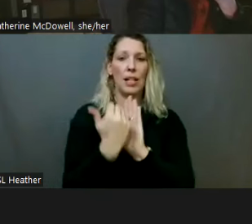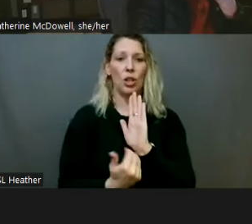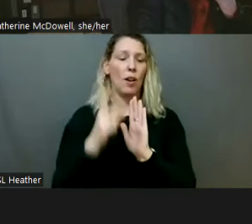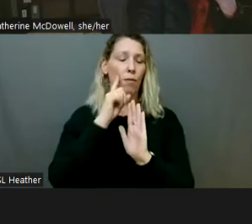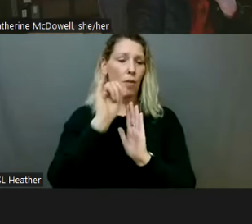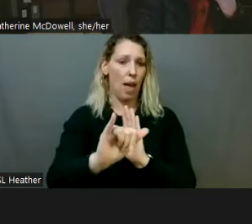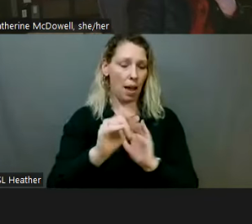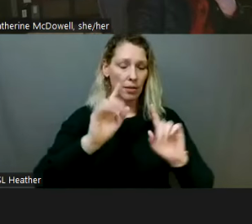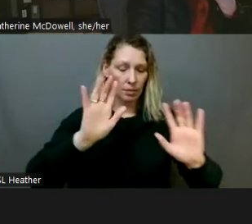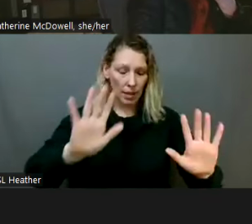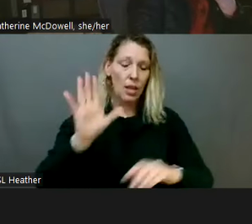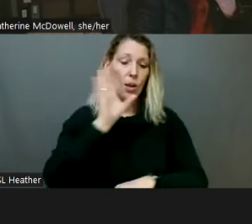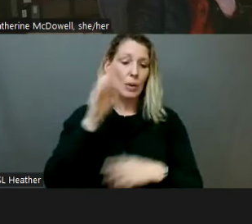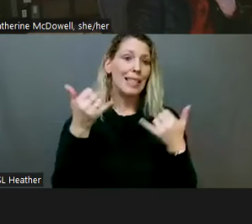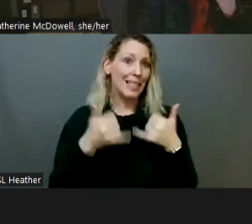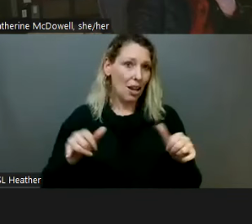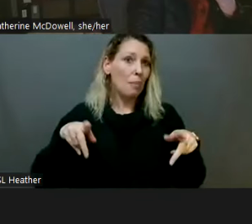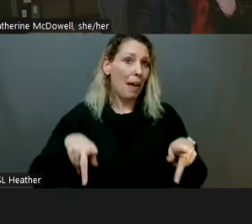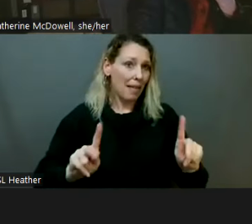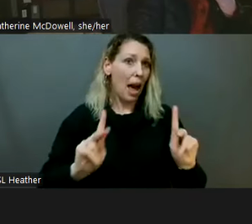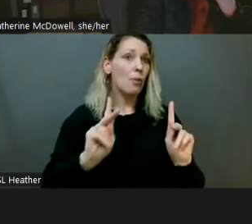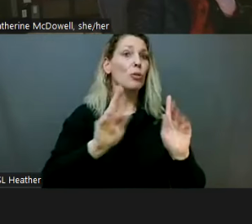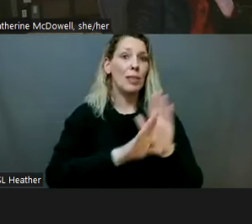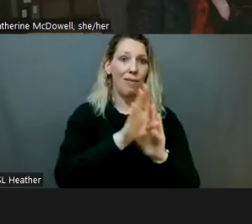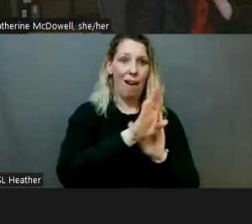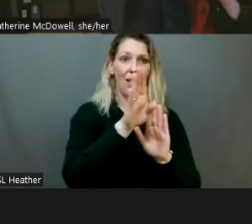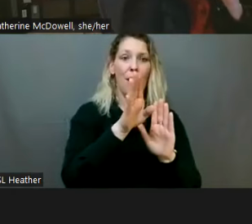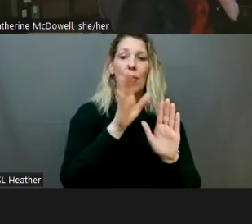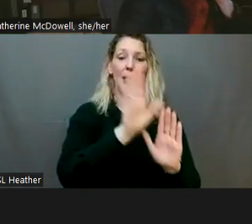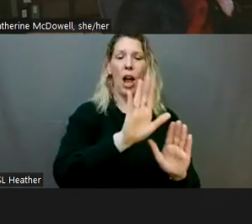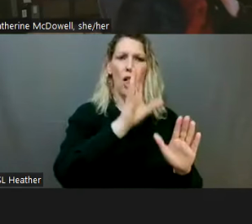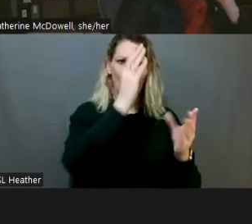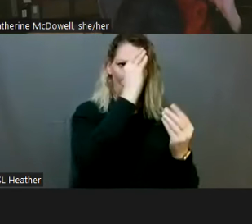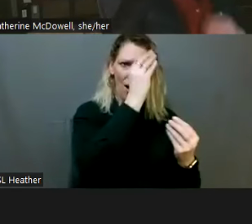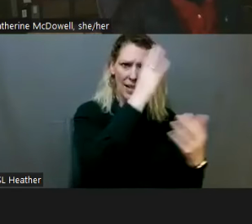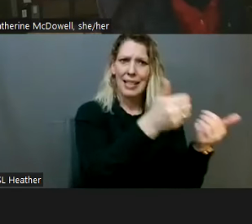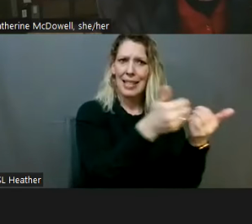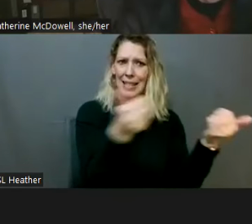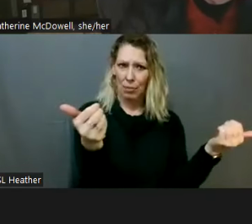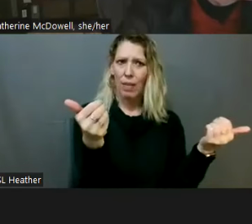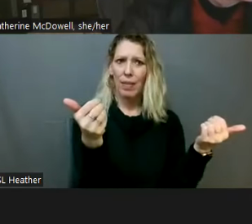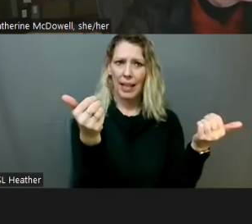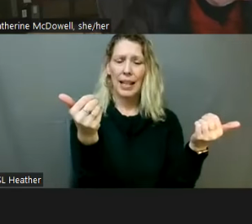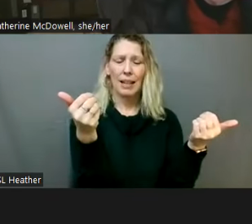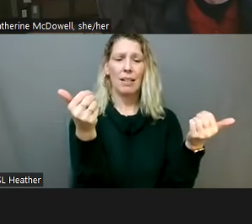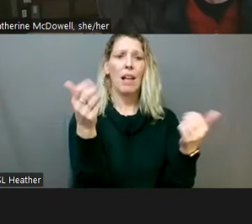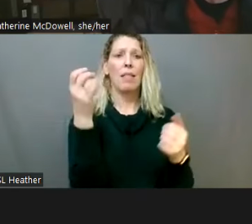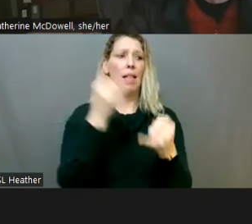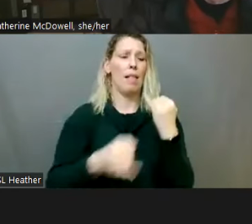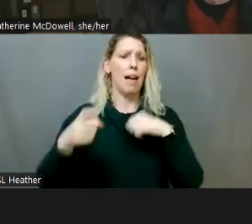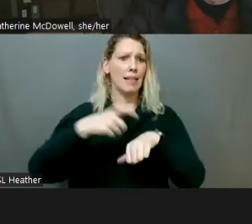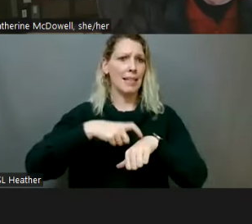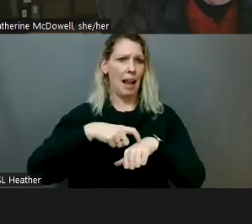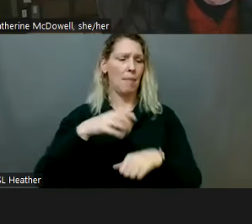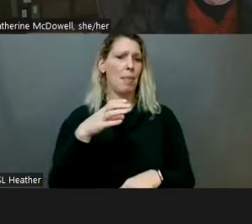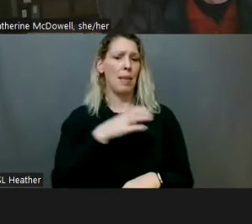event. They would still be allowed to develop their content separately. And you know, the last time that the